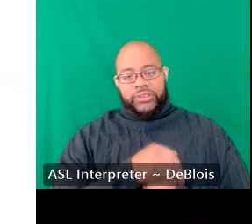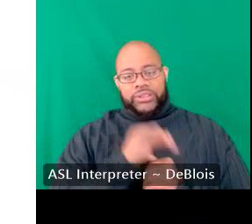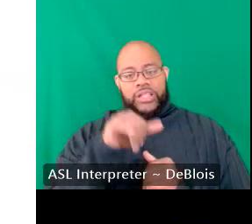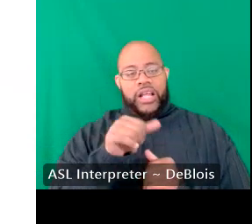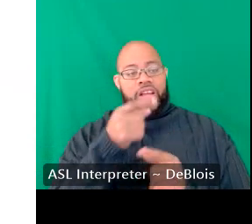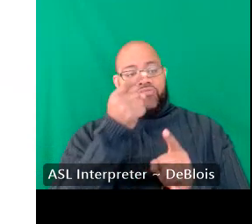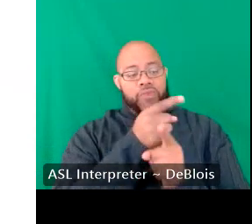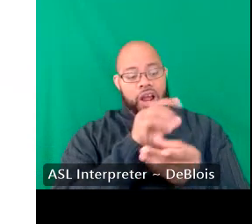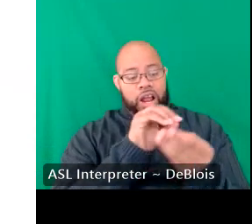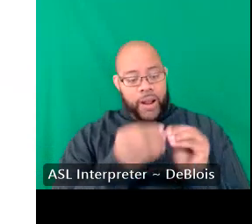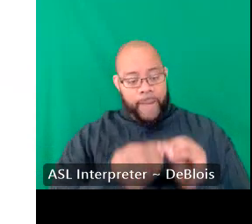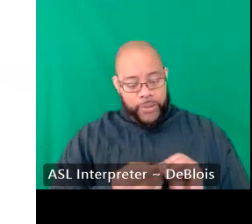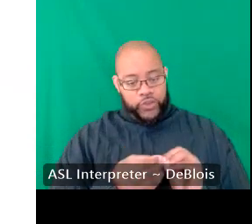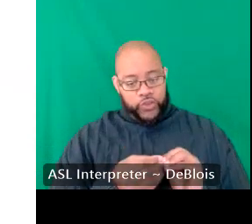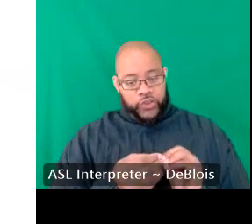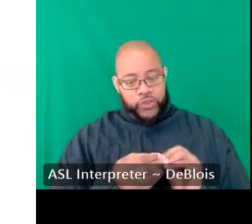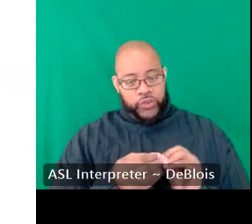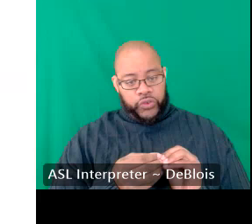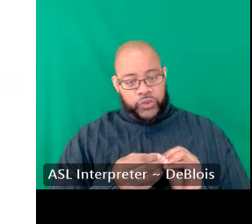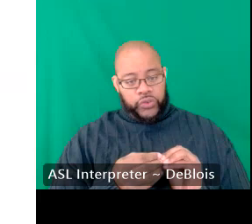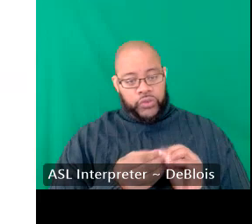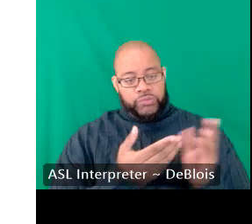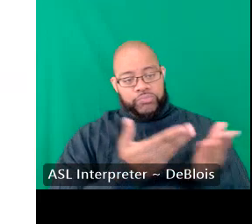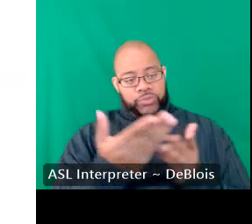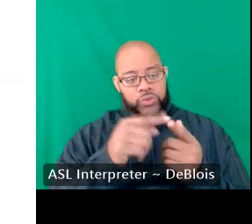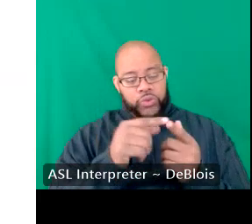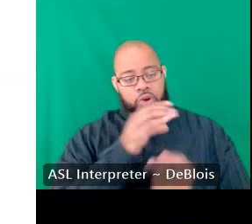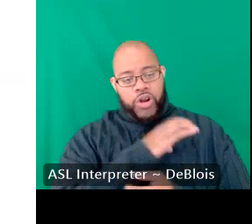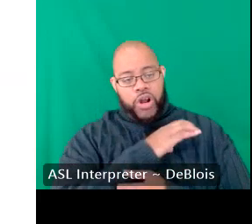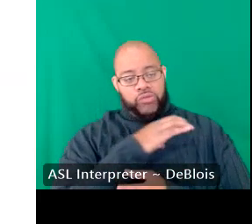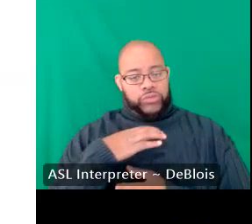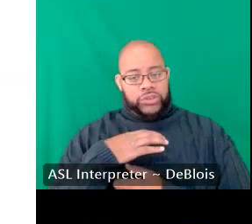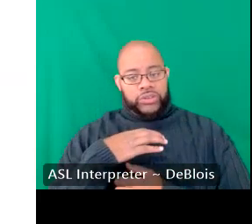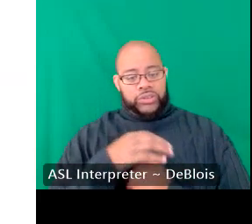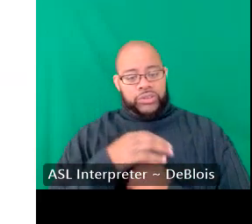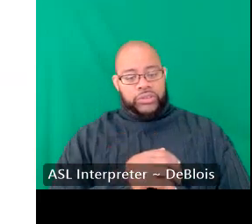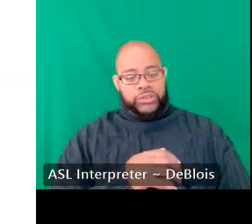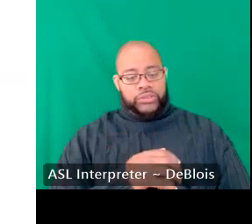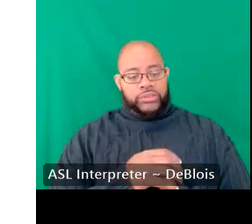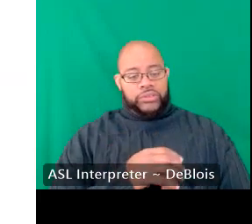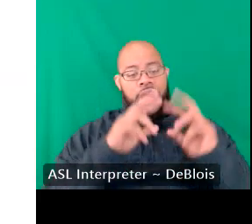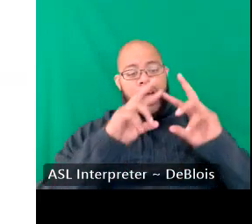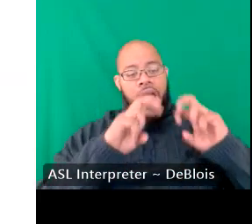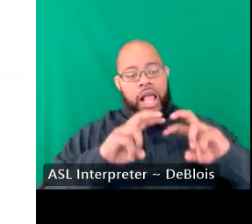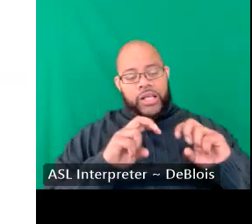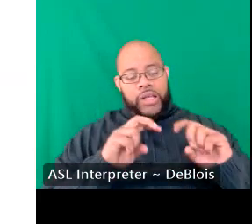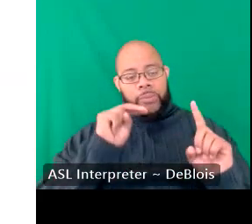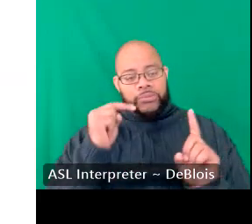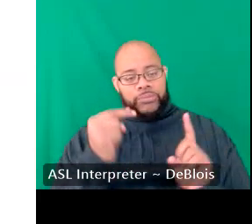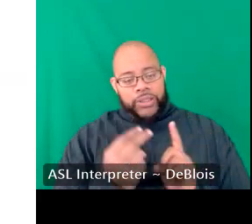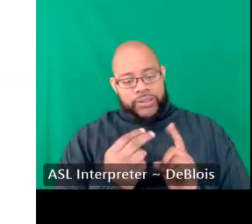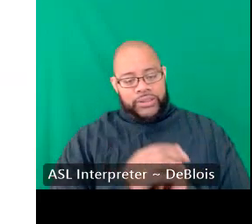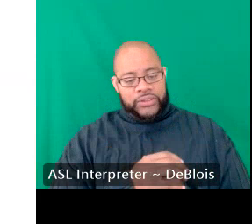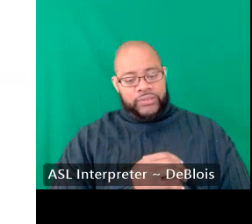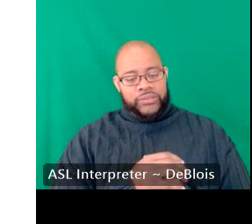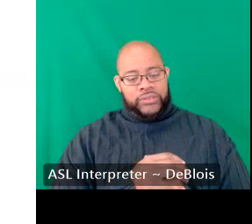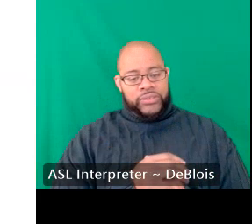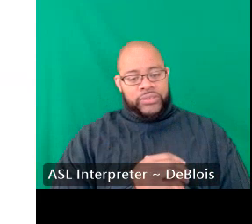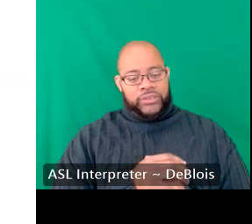numbers are delivered to Congress. Analytical perspectives is more of a